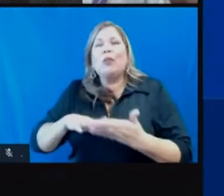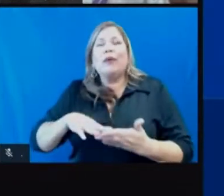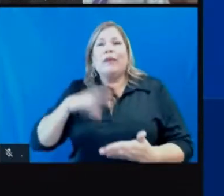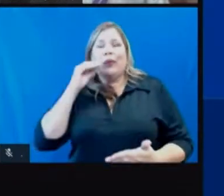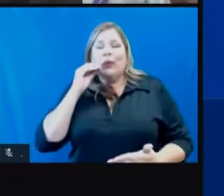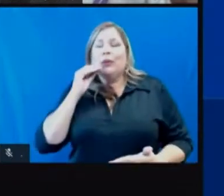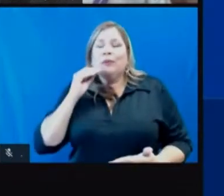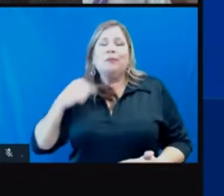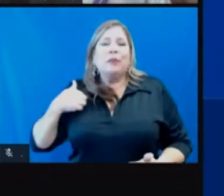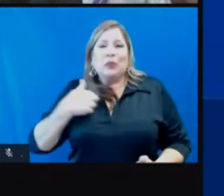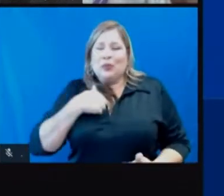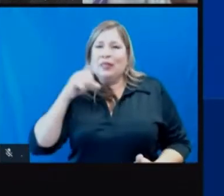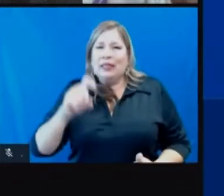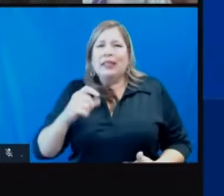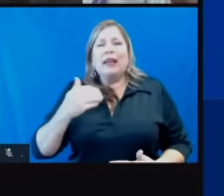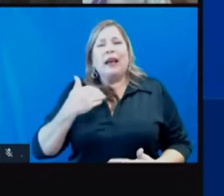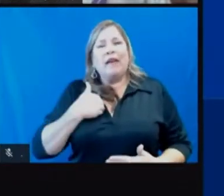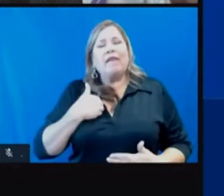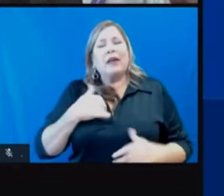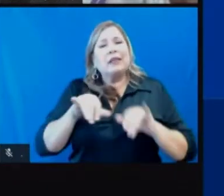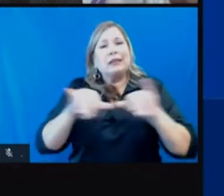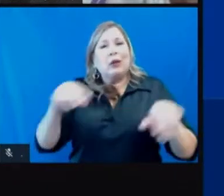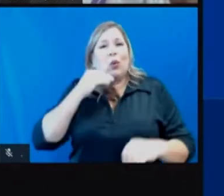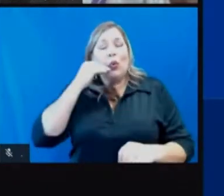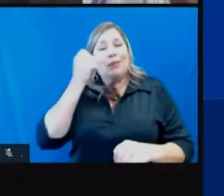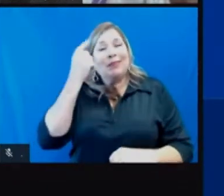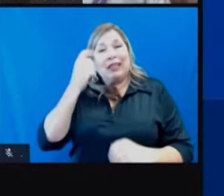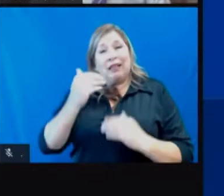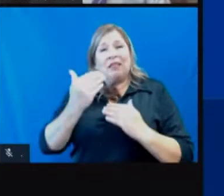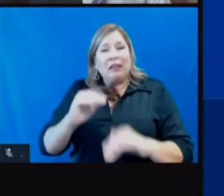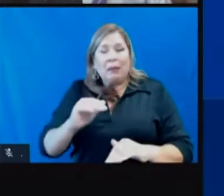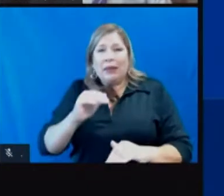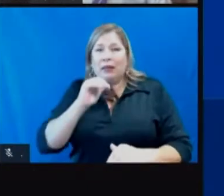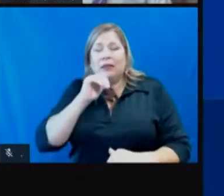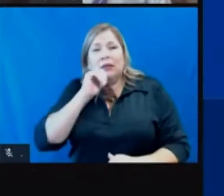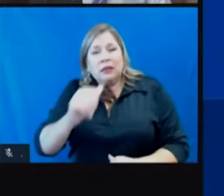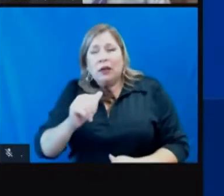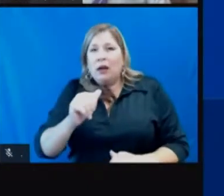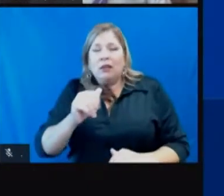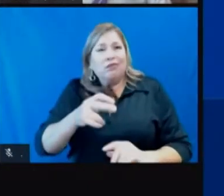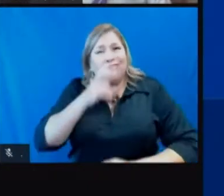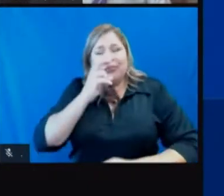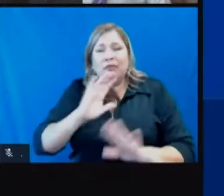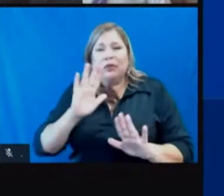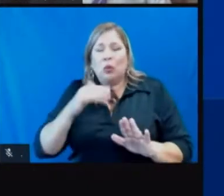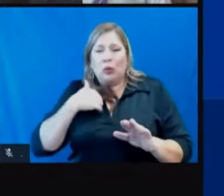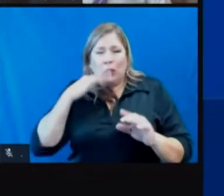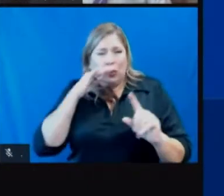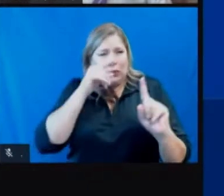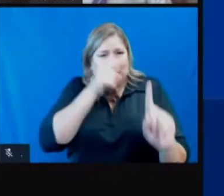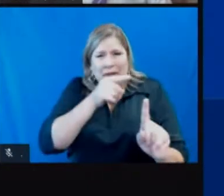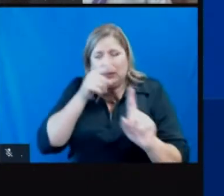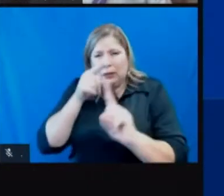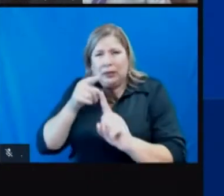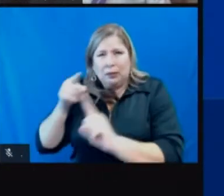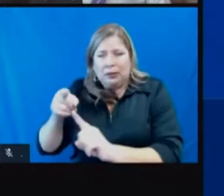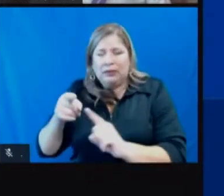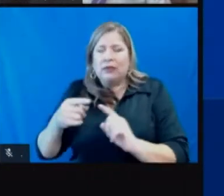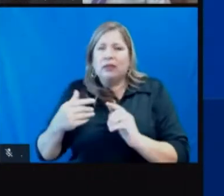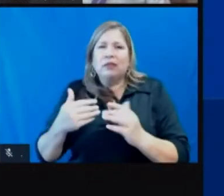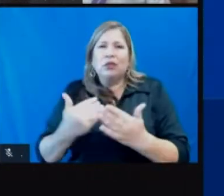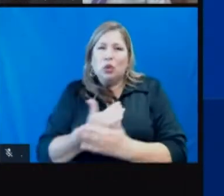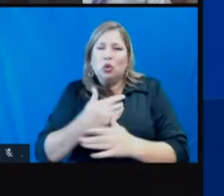forward a limited stay-at-home order, one that is more targeted, one that is more focused in the following ways. It